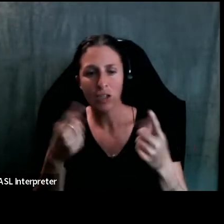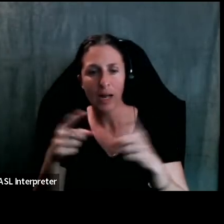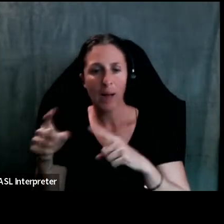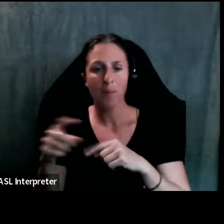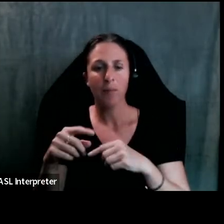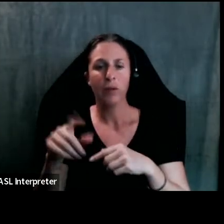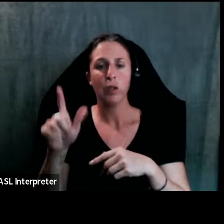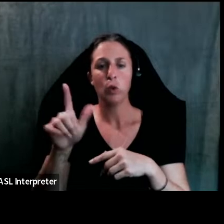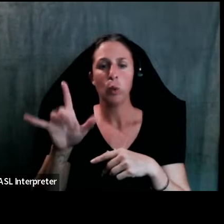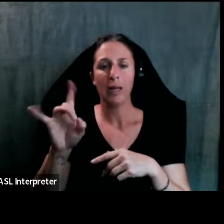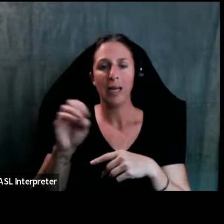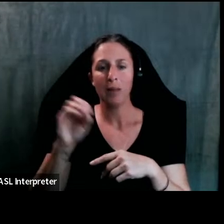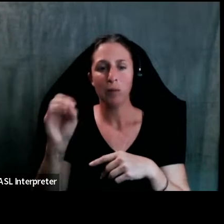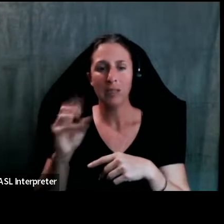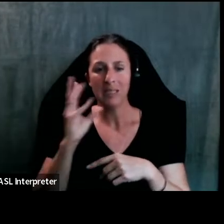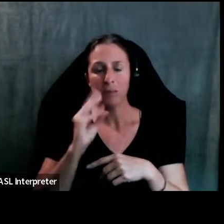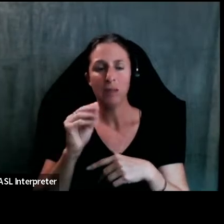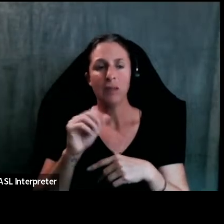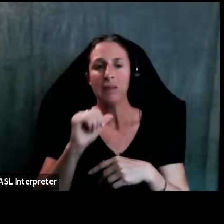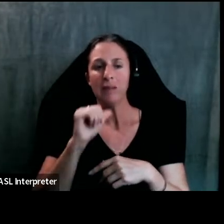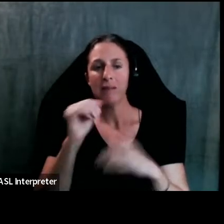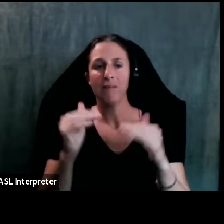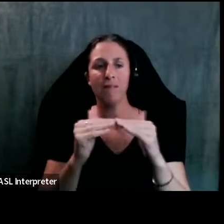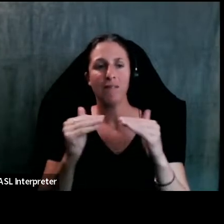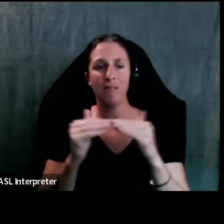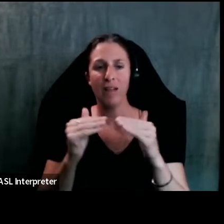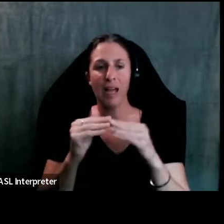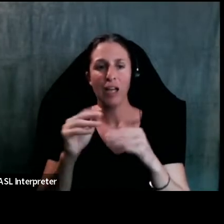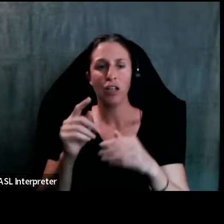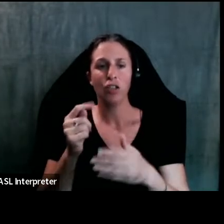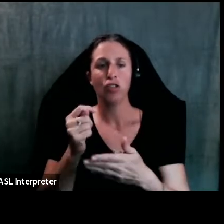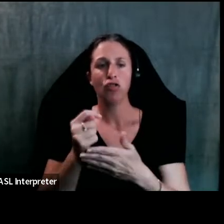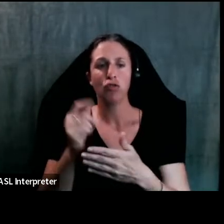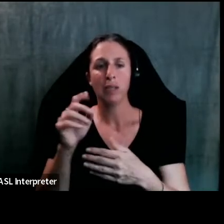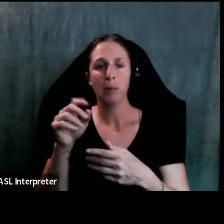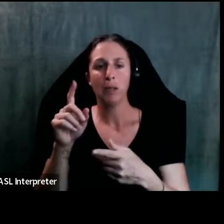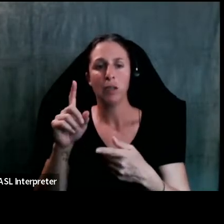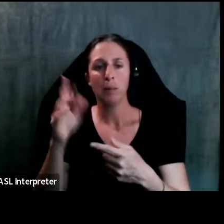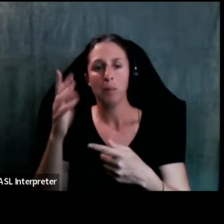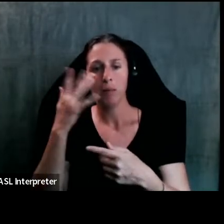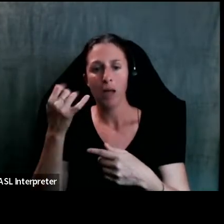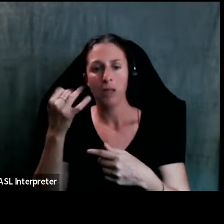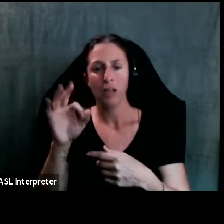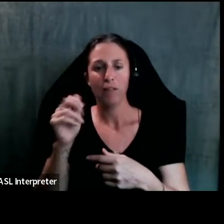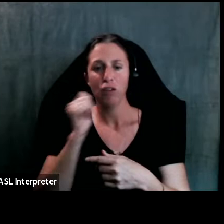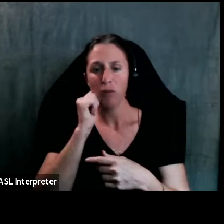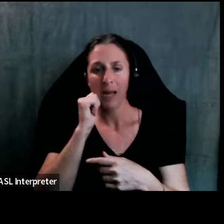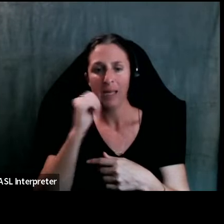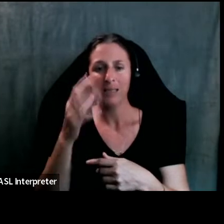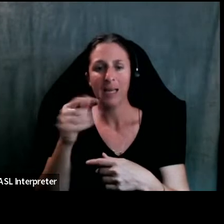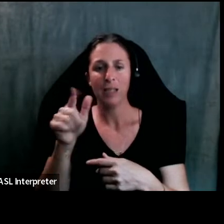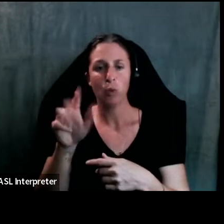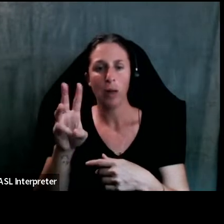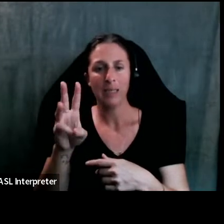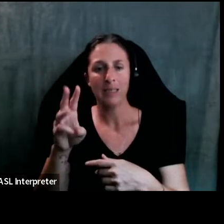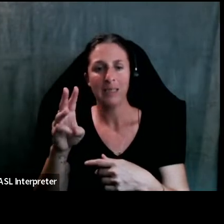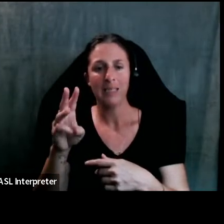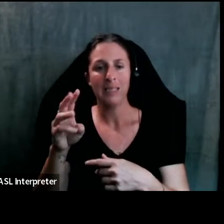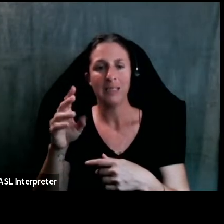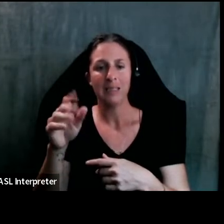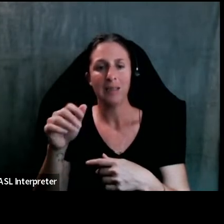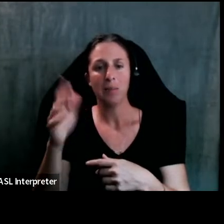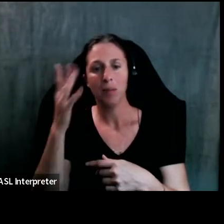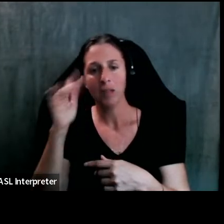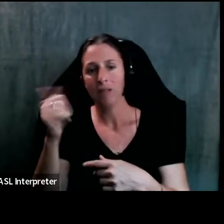28% have experienced unfair treatment due to race and 26% due to other reasons. Do we know what those other reasons